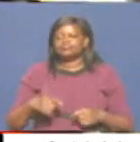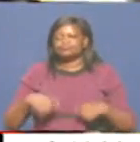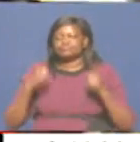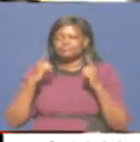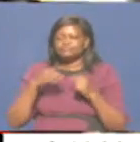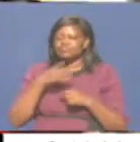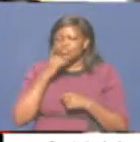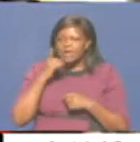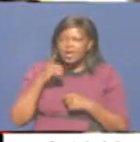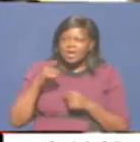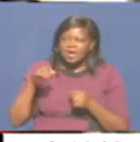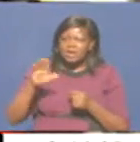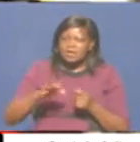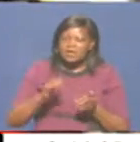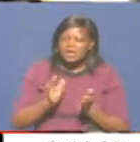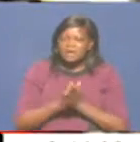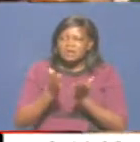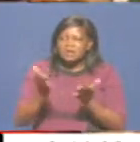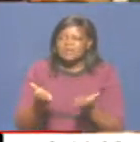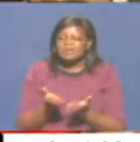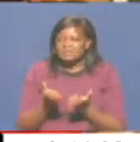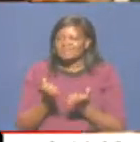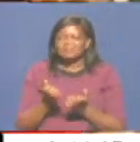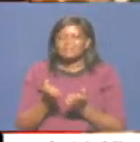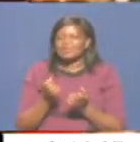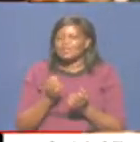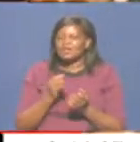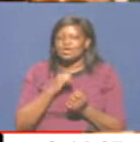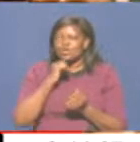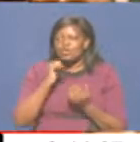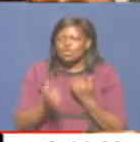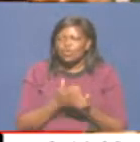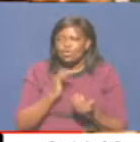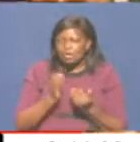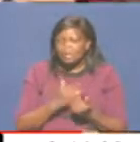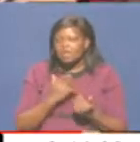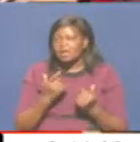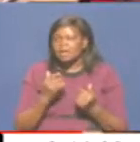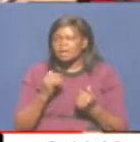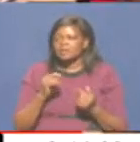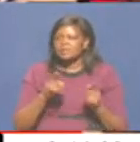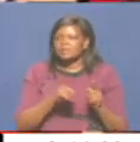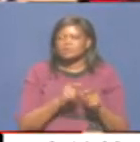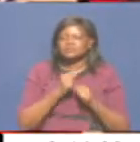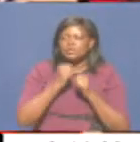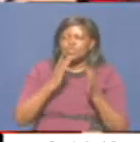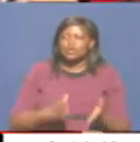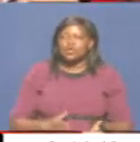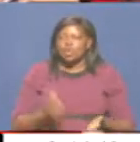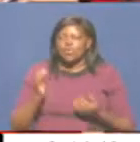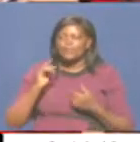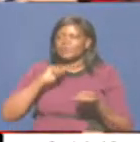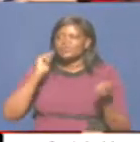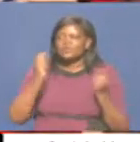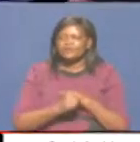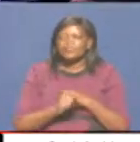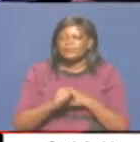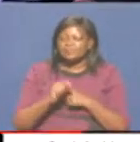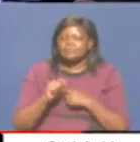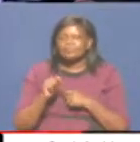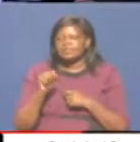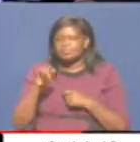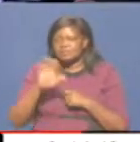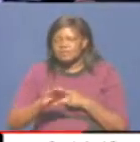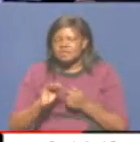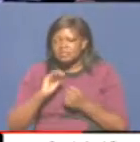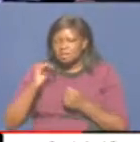area and requires little maintenance effort, which the various stakeholders hope would transform the vast unused land in the county.